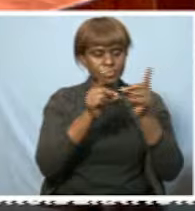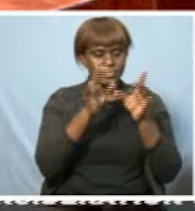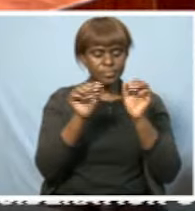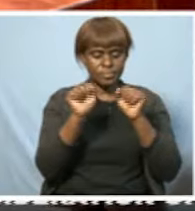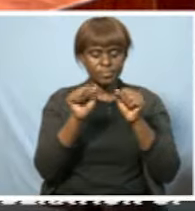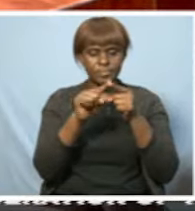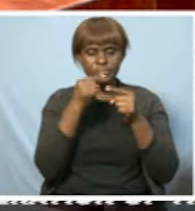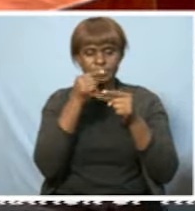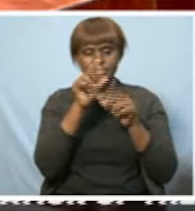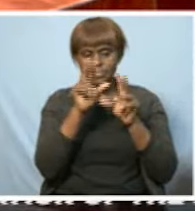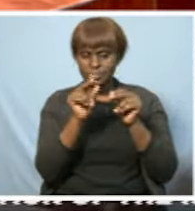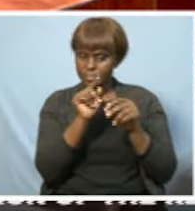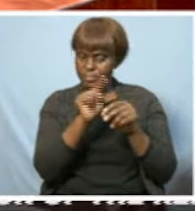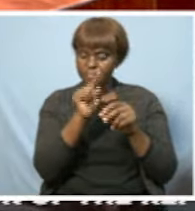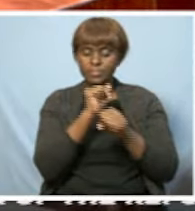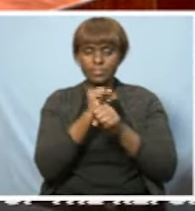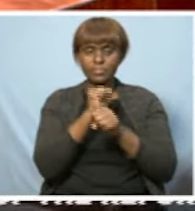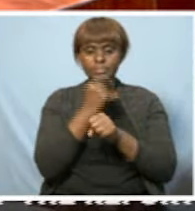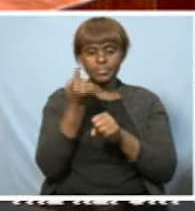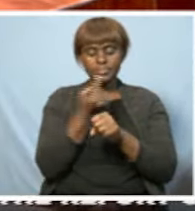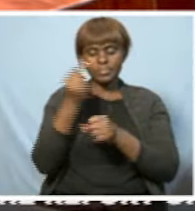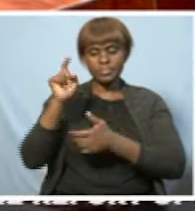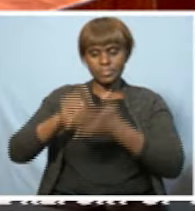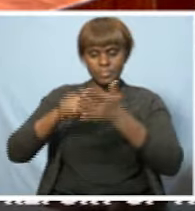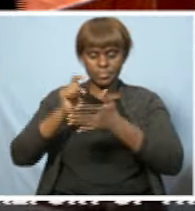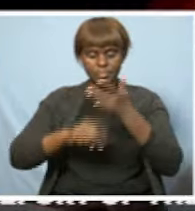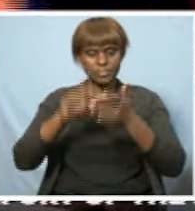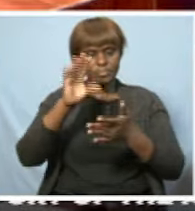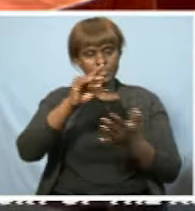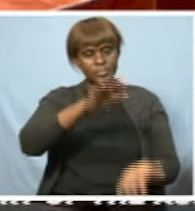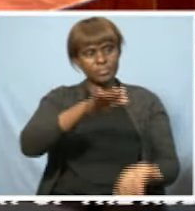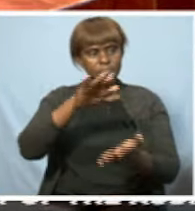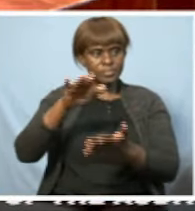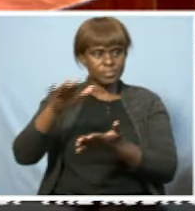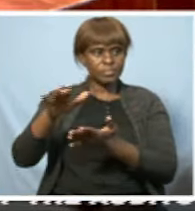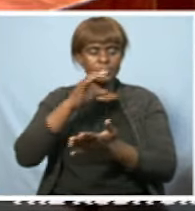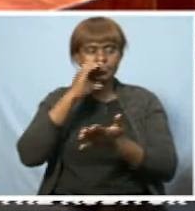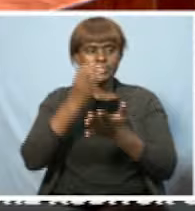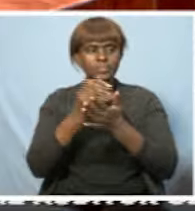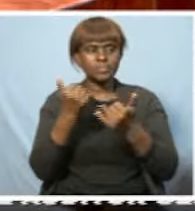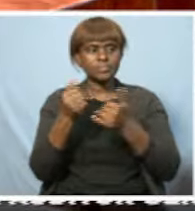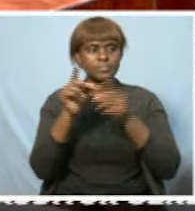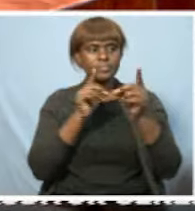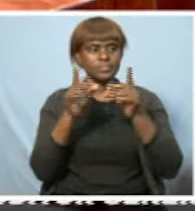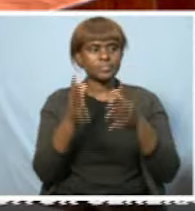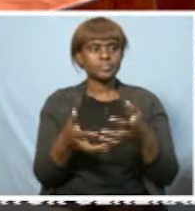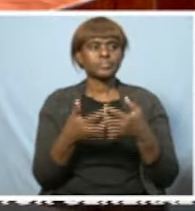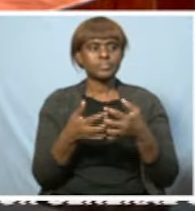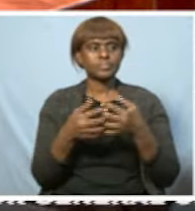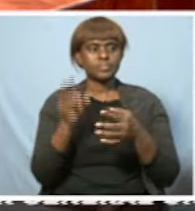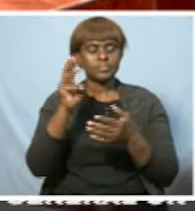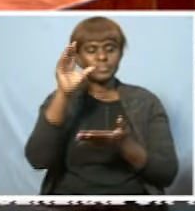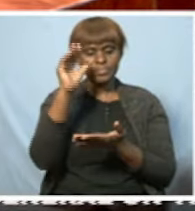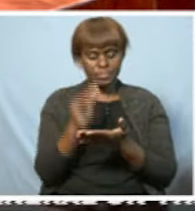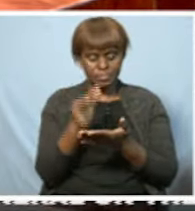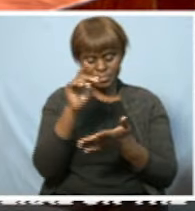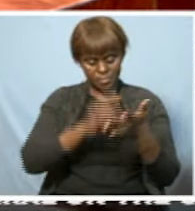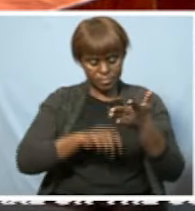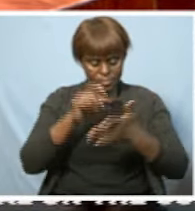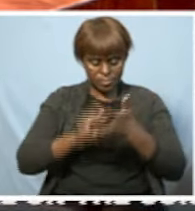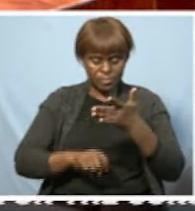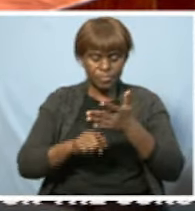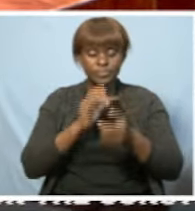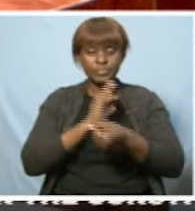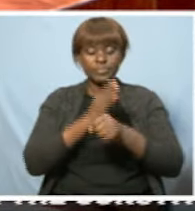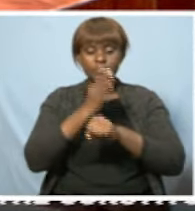these works only cost 7 bags of cement, the director engineering would then reduce the cost.